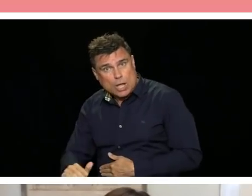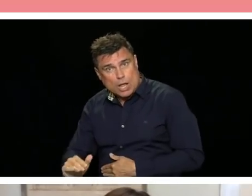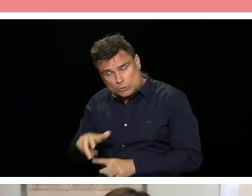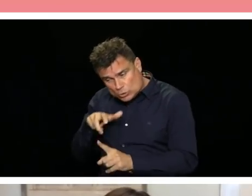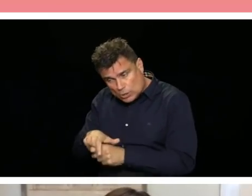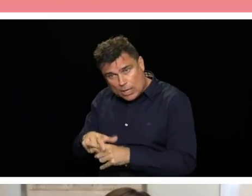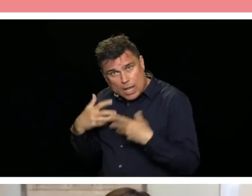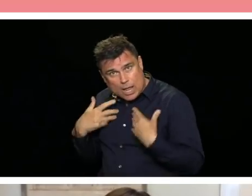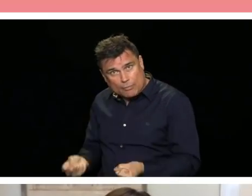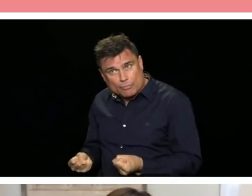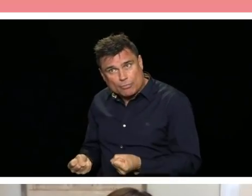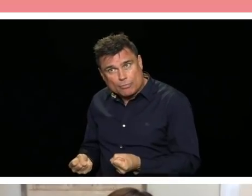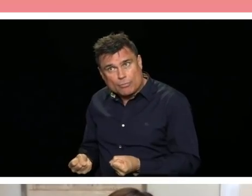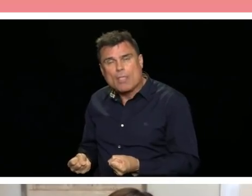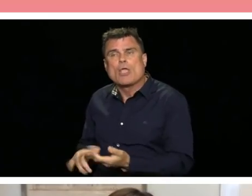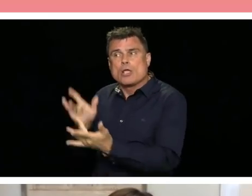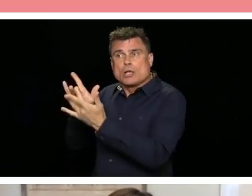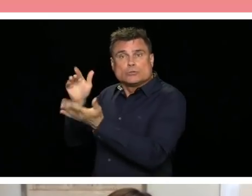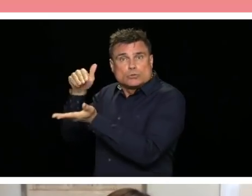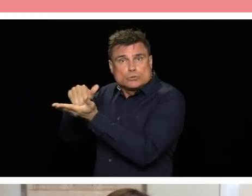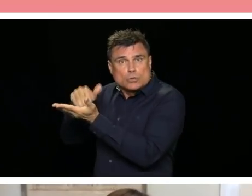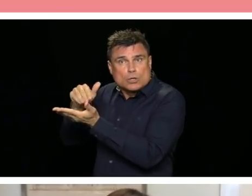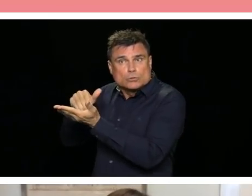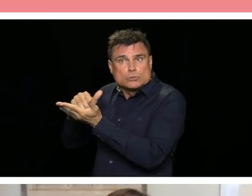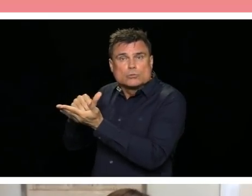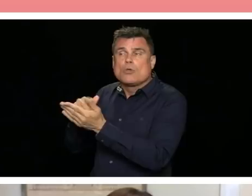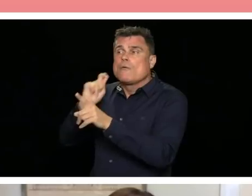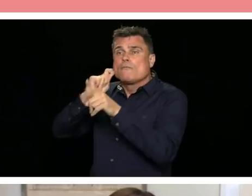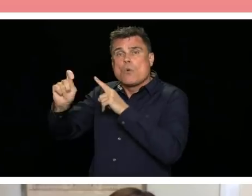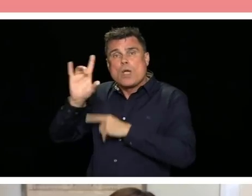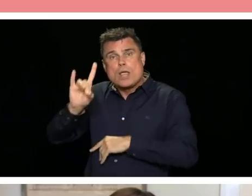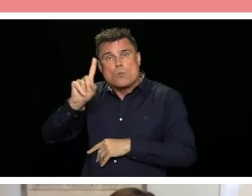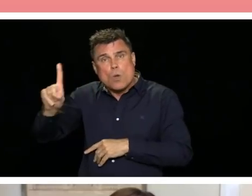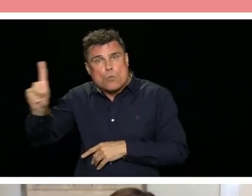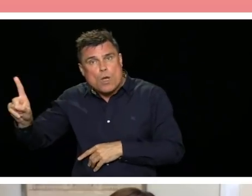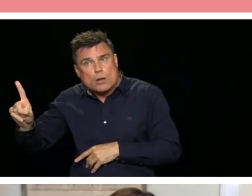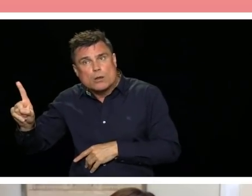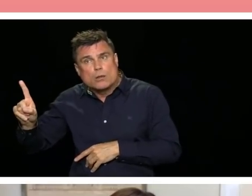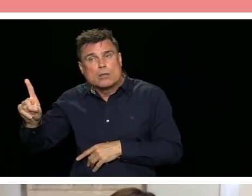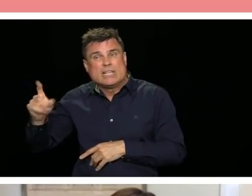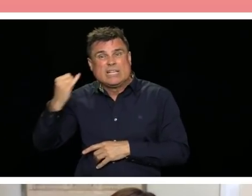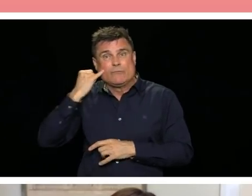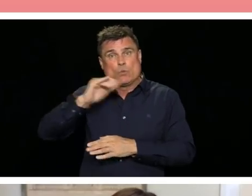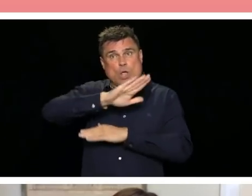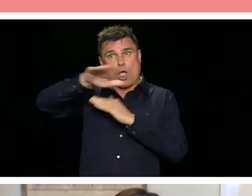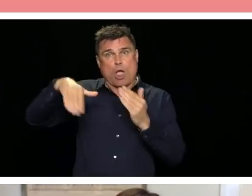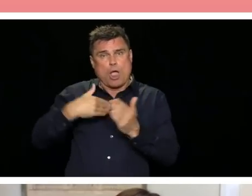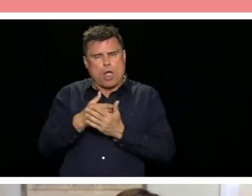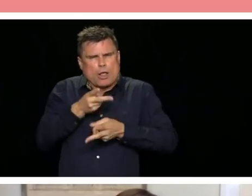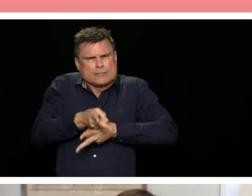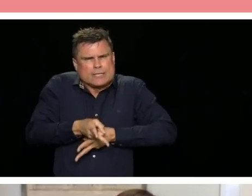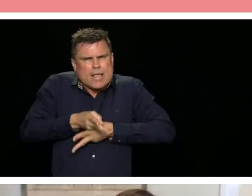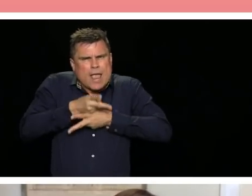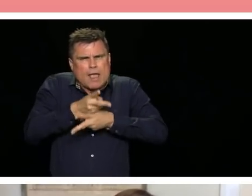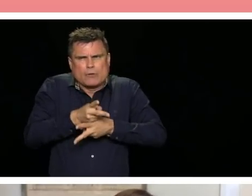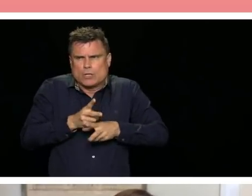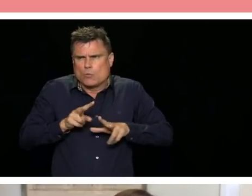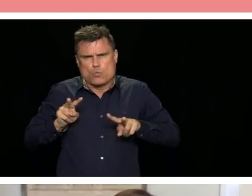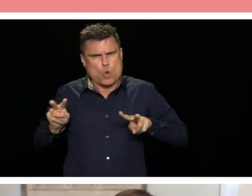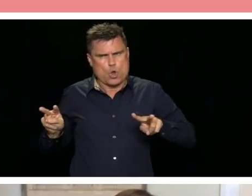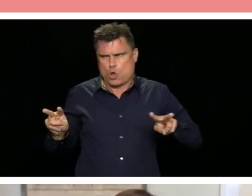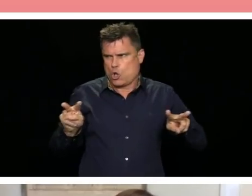is on the rise, and then manage it the best we can. And of course, we'll be very careful to watch